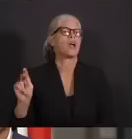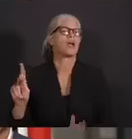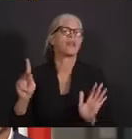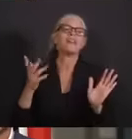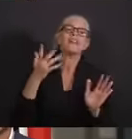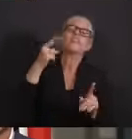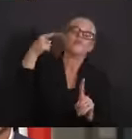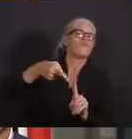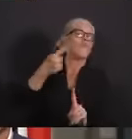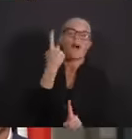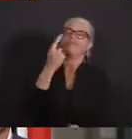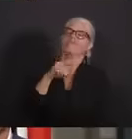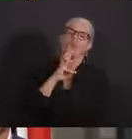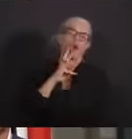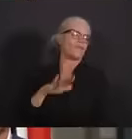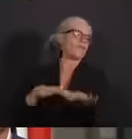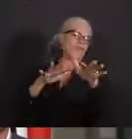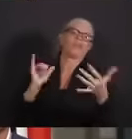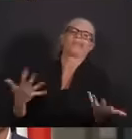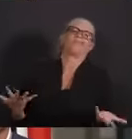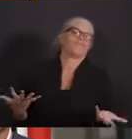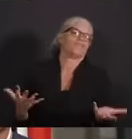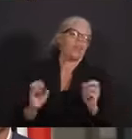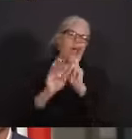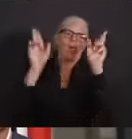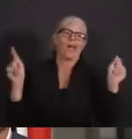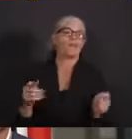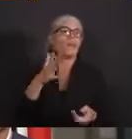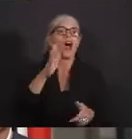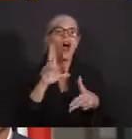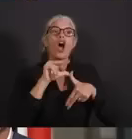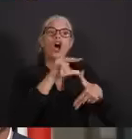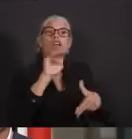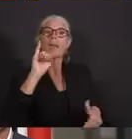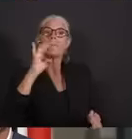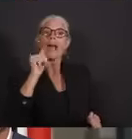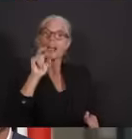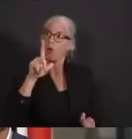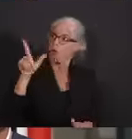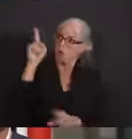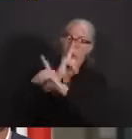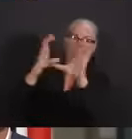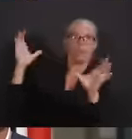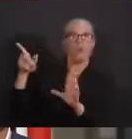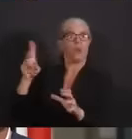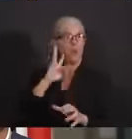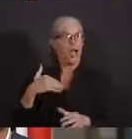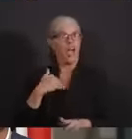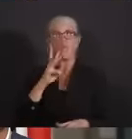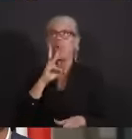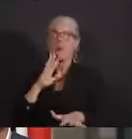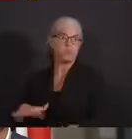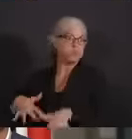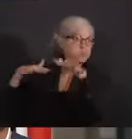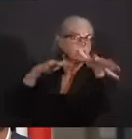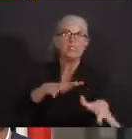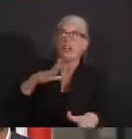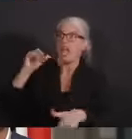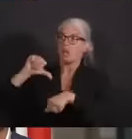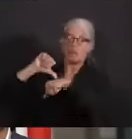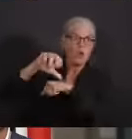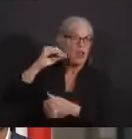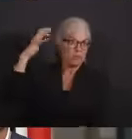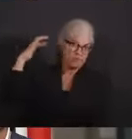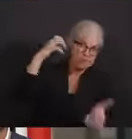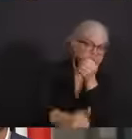that, Hurricane Michael was not necessarily known for being massive storm surge, even though it was like a tornado and it obliterated so many structures. And